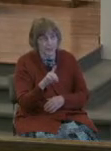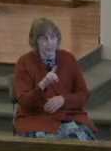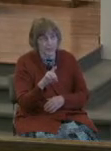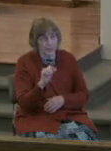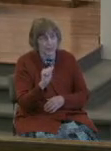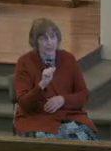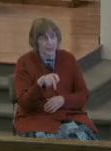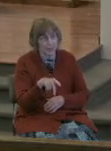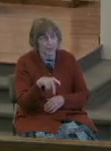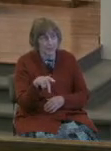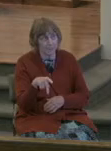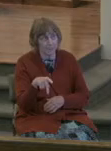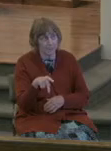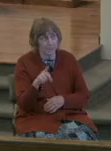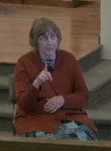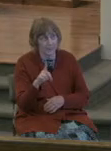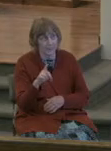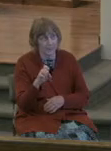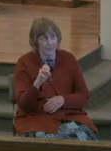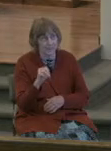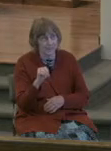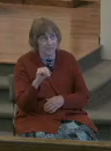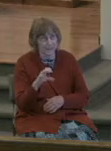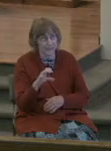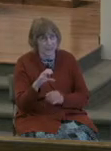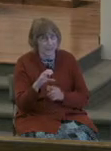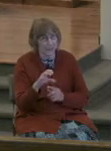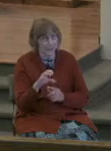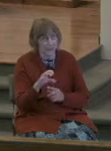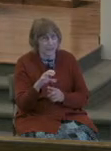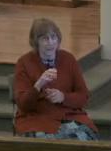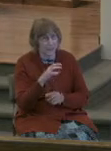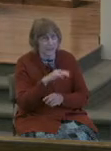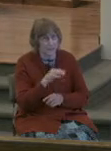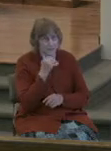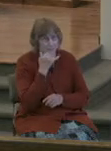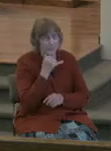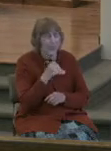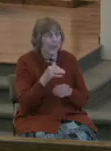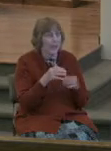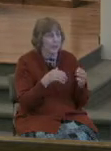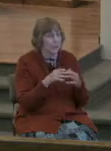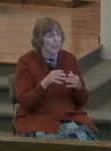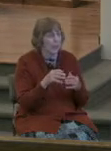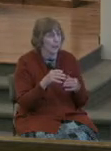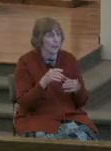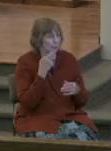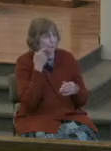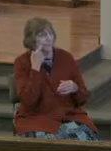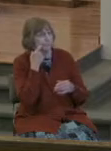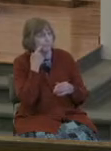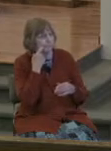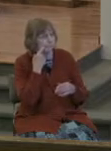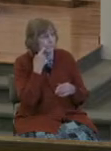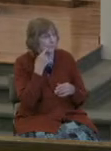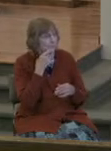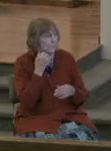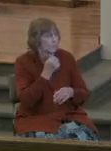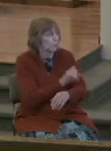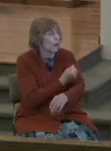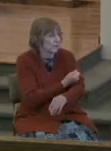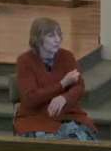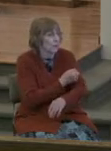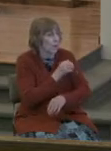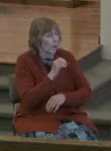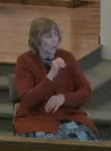kind of calmed down from that. But 128 people die a day in our country because of opioids, because of drug use.